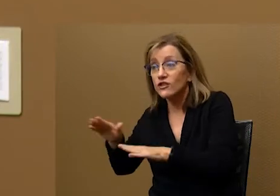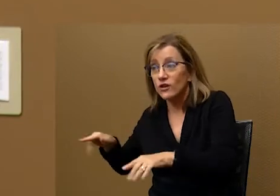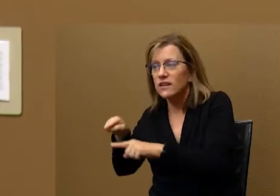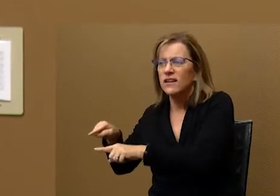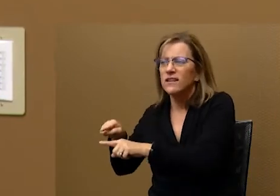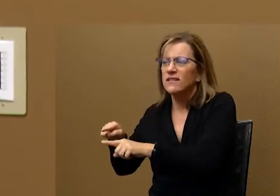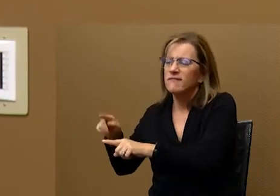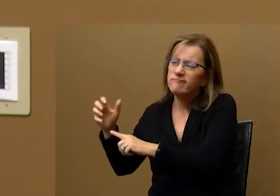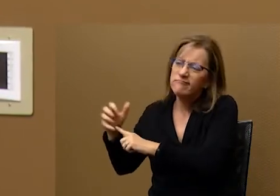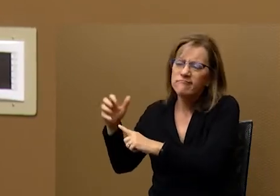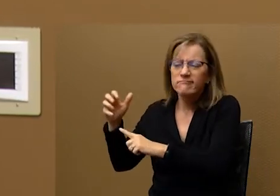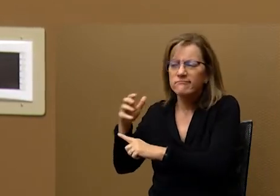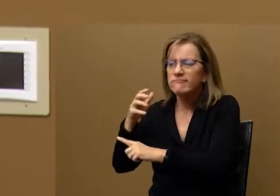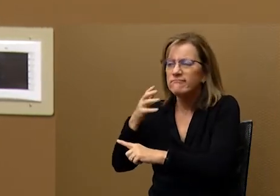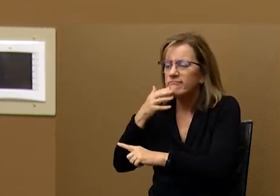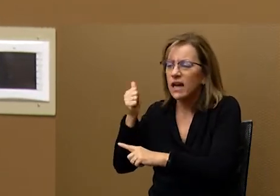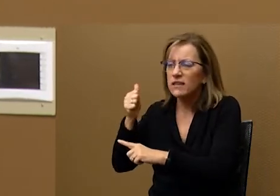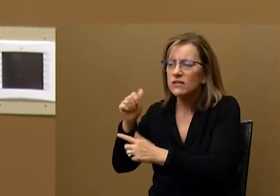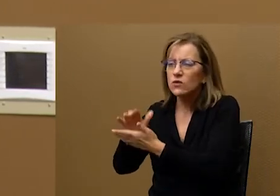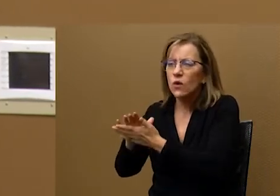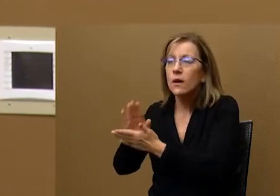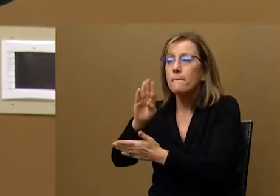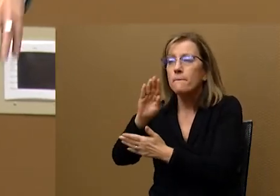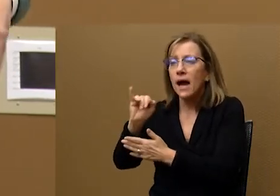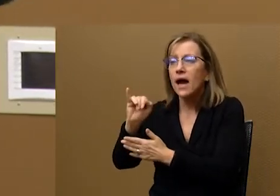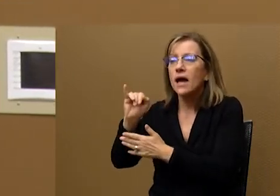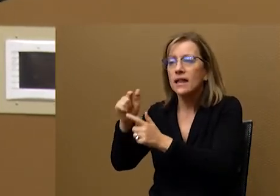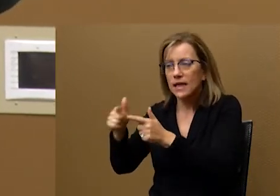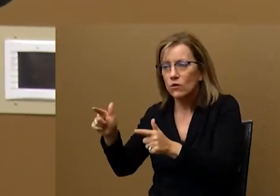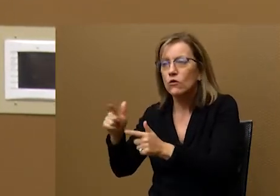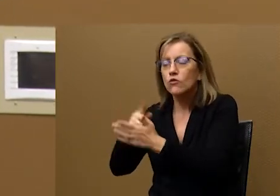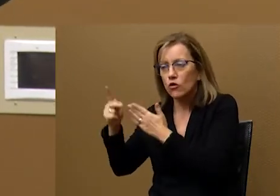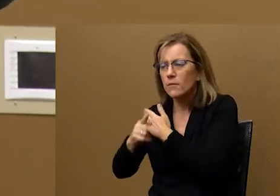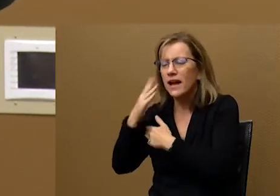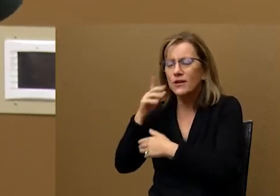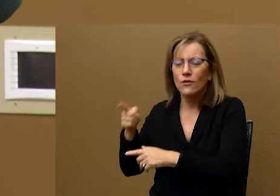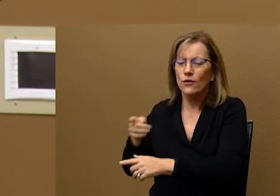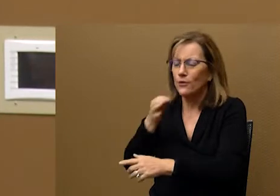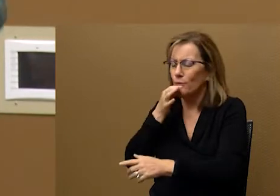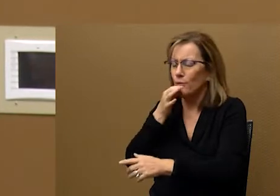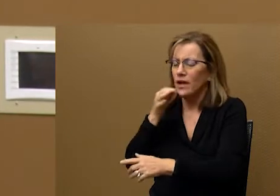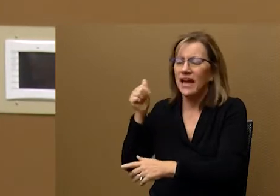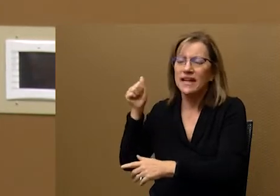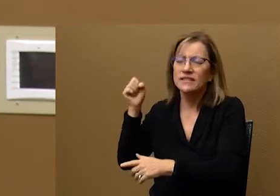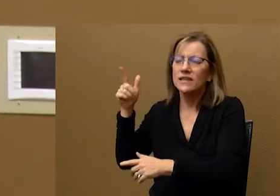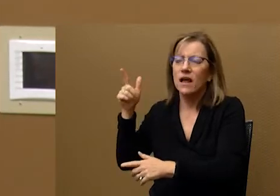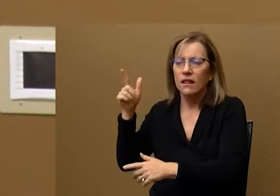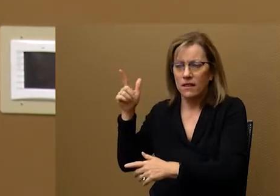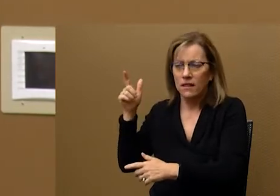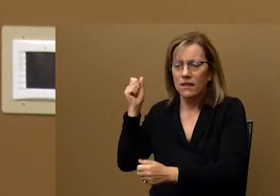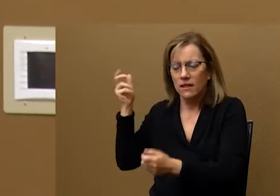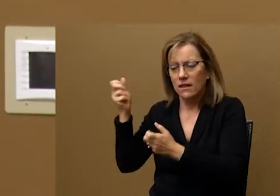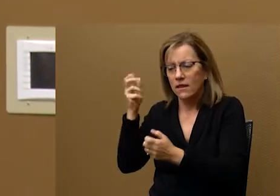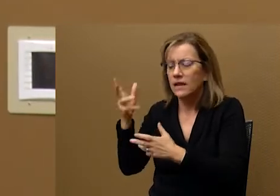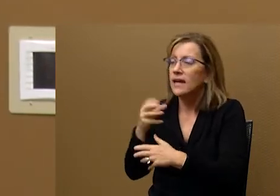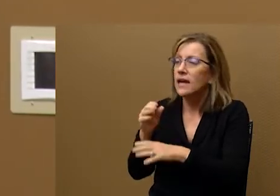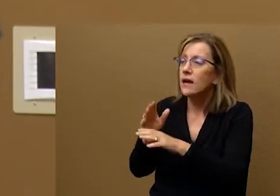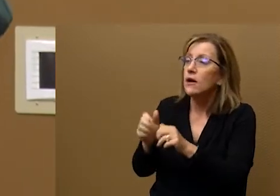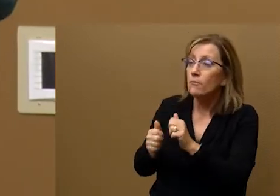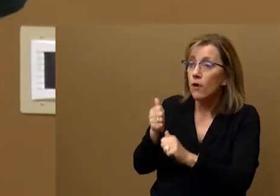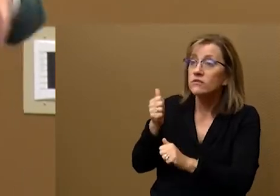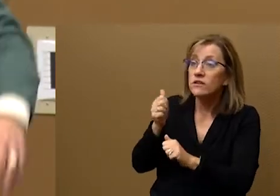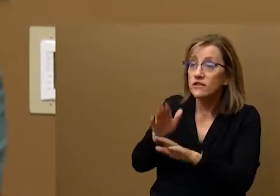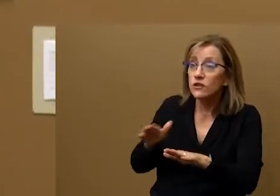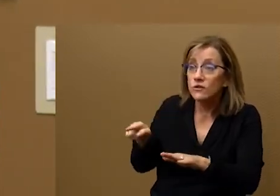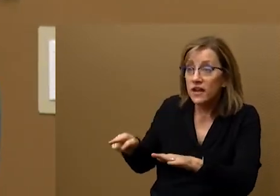Possibly, it's clearly one of the best schools for deaf in the country. It's a bilingual program. I know they get quality ASL there. And I also